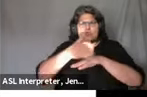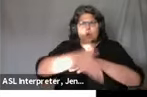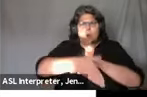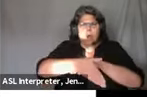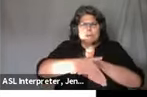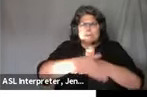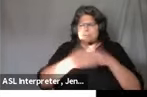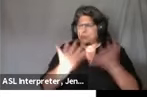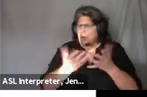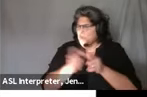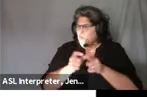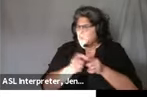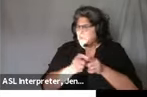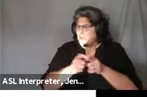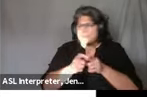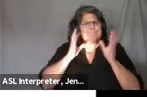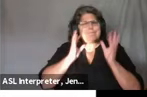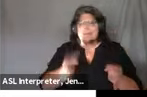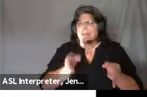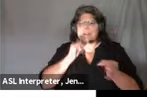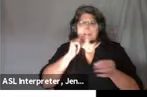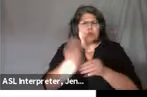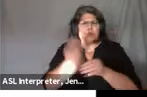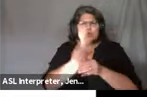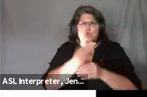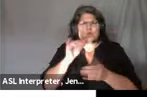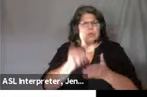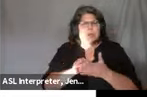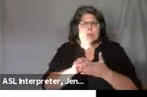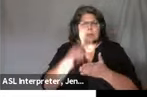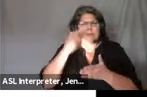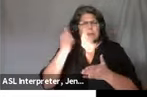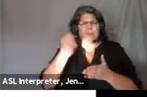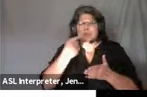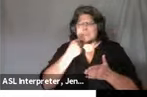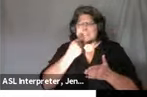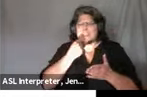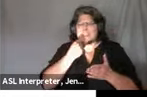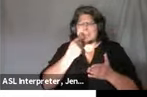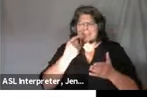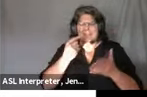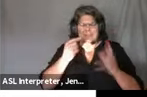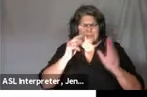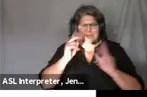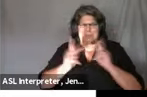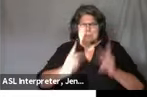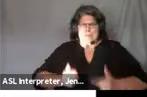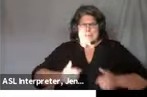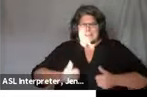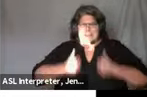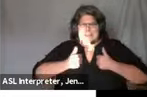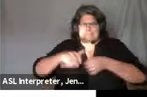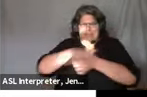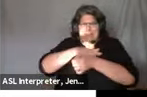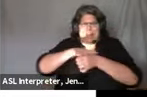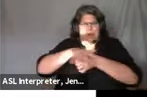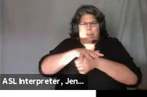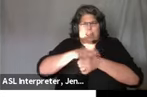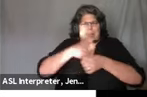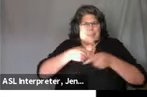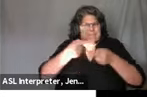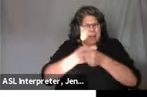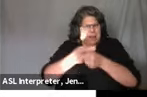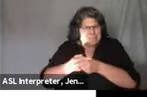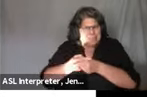what is the word? It was ruled out because of, I think you said, residential conflicts. I'm not sure if I got that